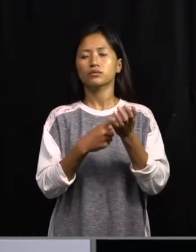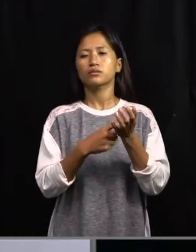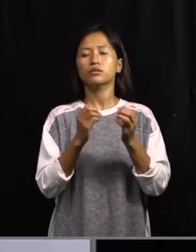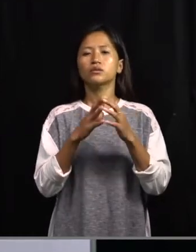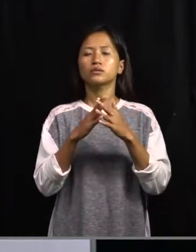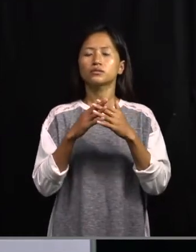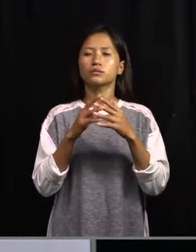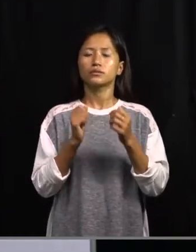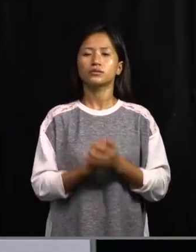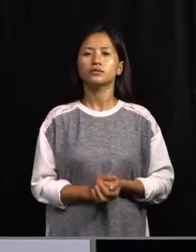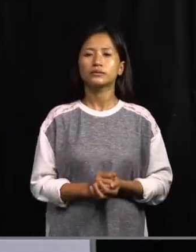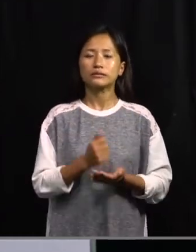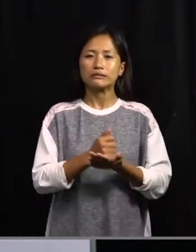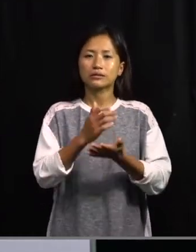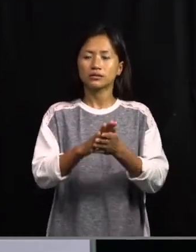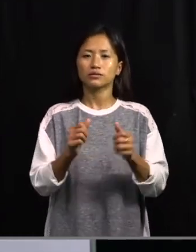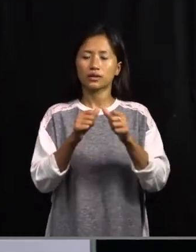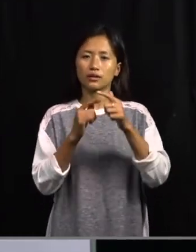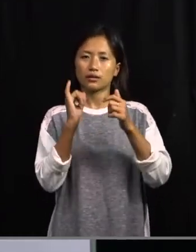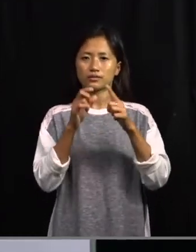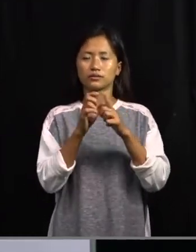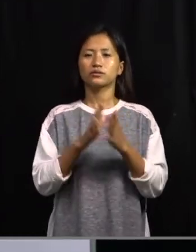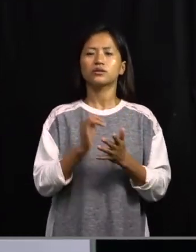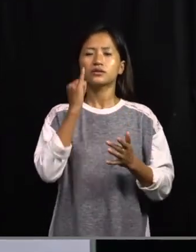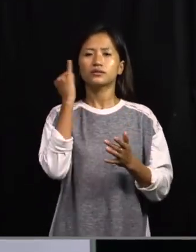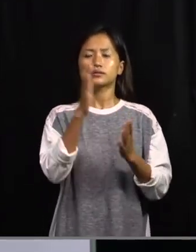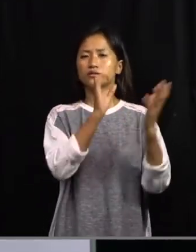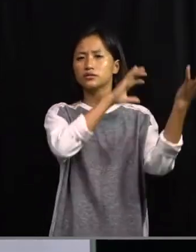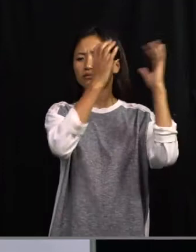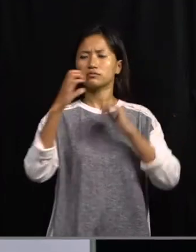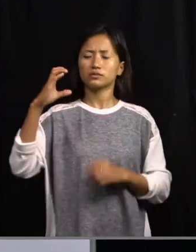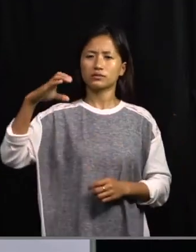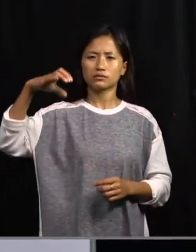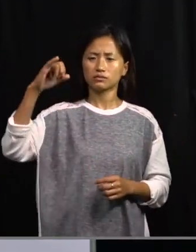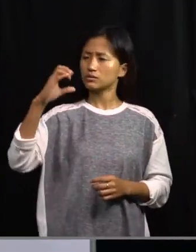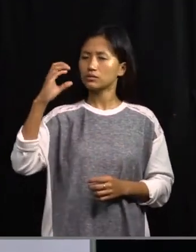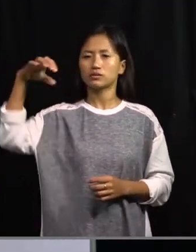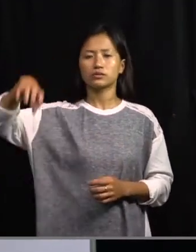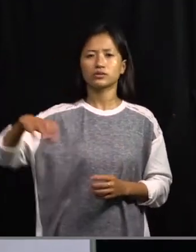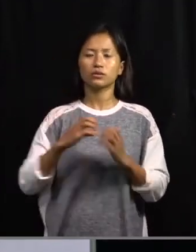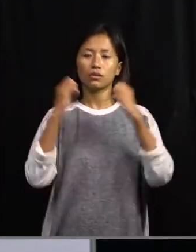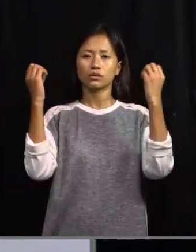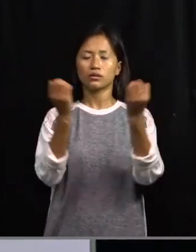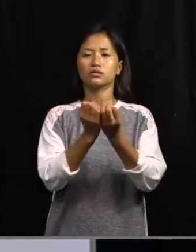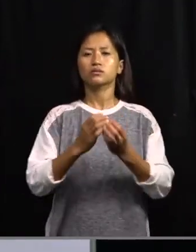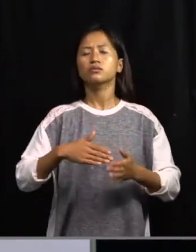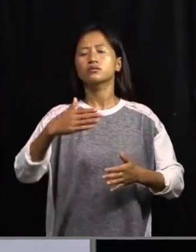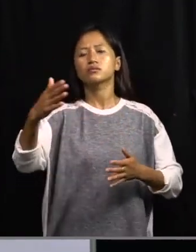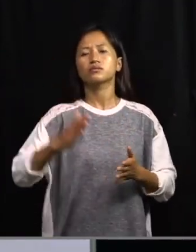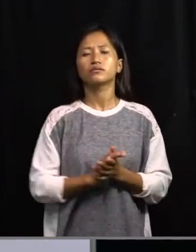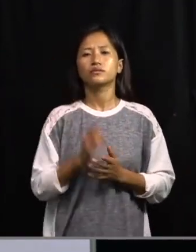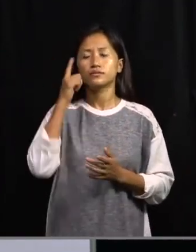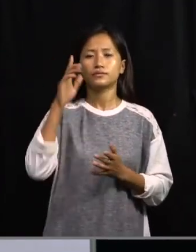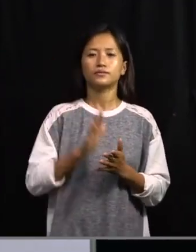from getting grants in aid from international countries or international organizations, so and so forth. When the government